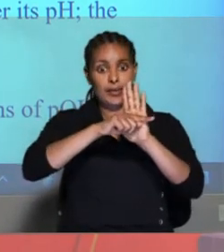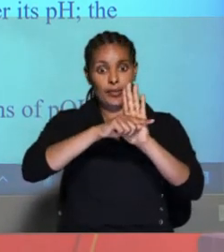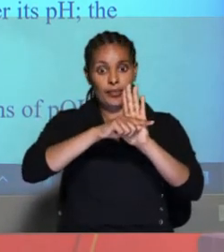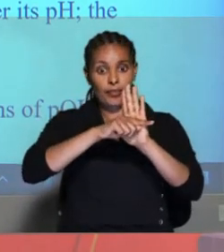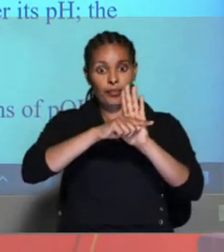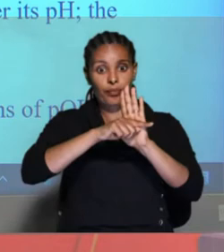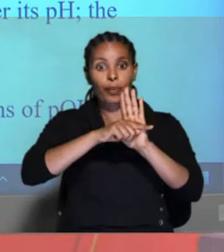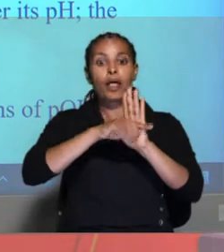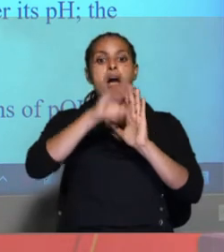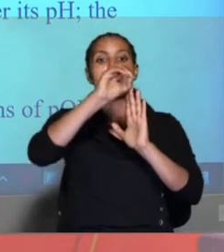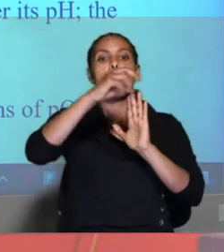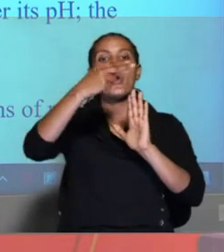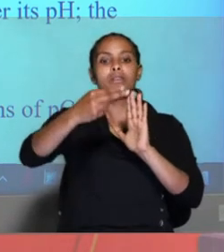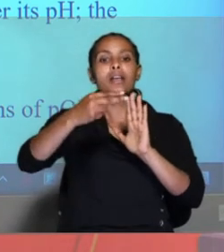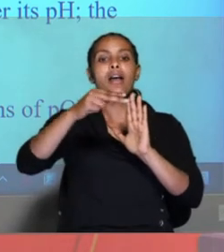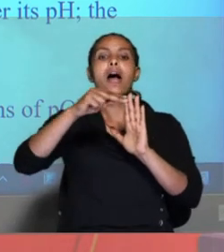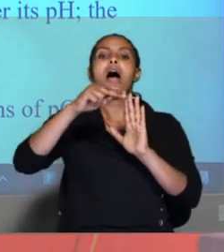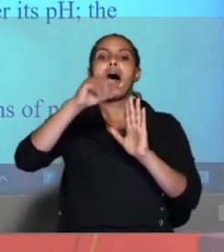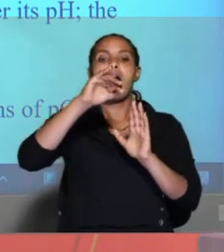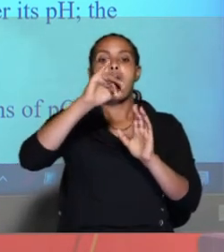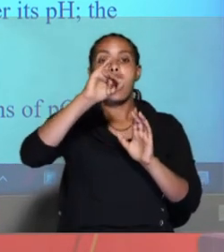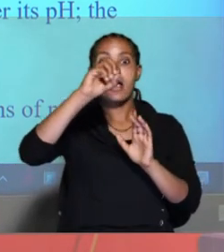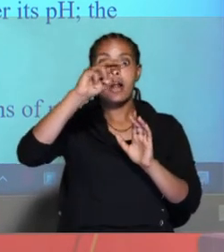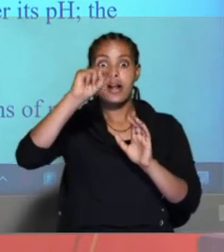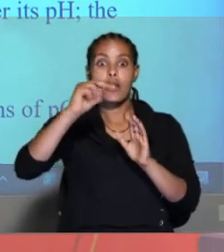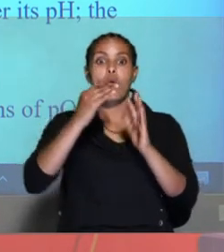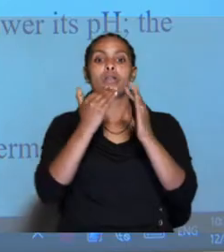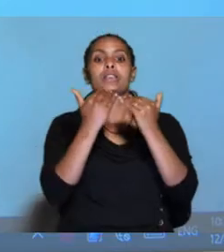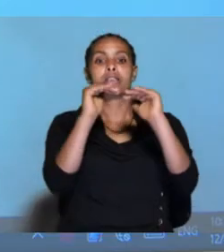of hydroxide ion concentration.